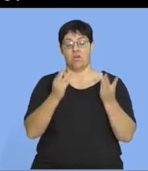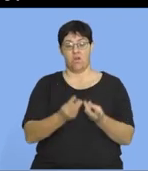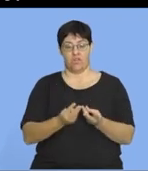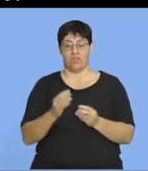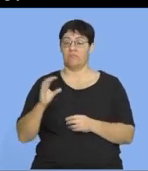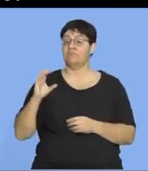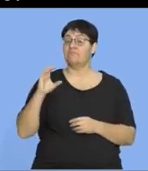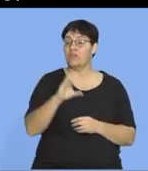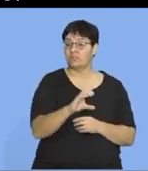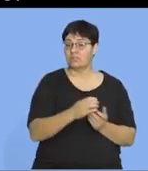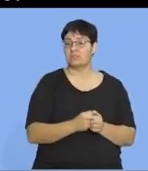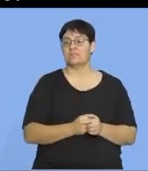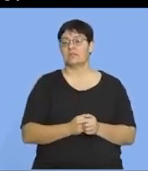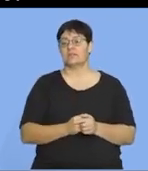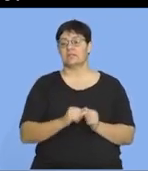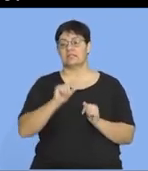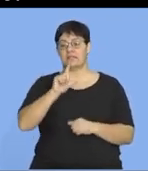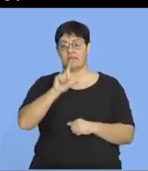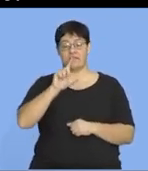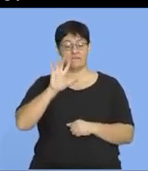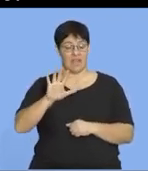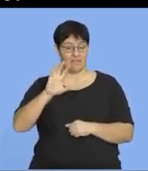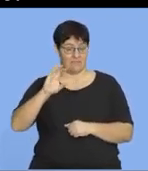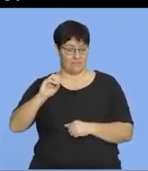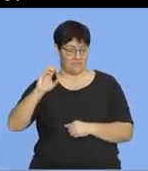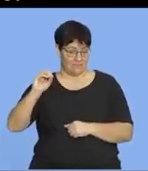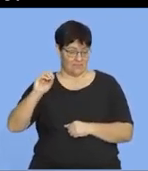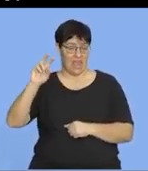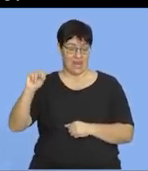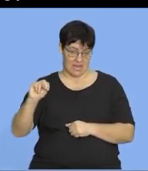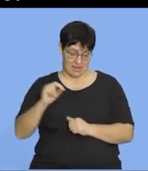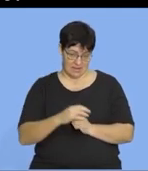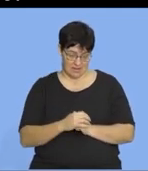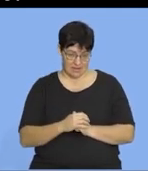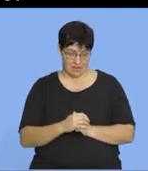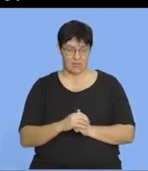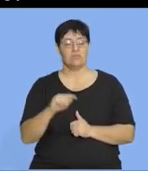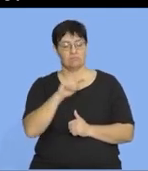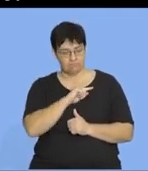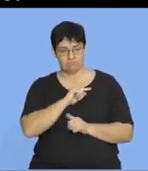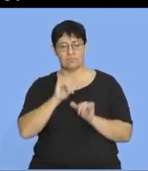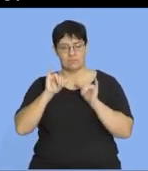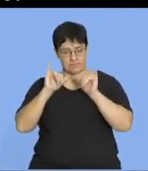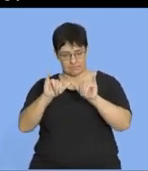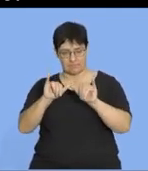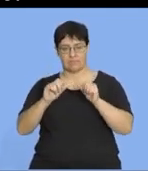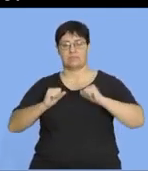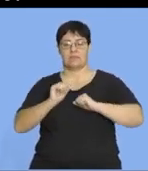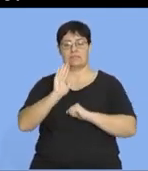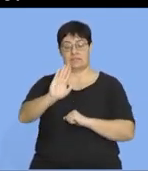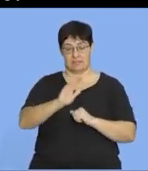exerts a force of magnitude 7,500 newtons on it in order to keep it in